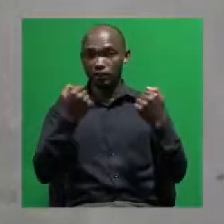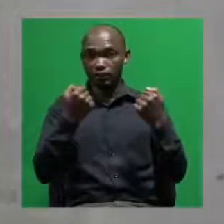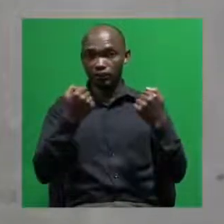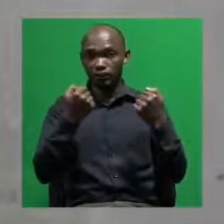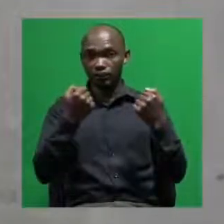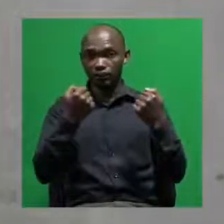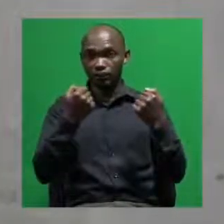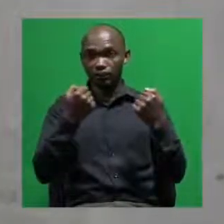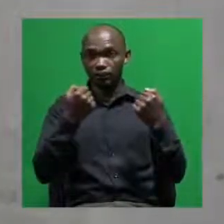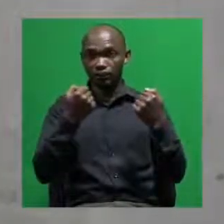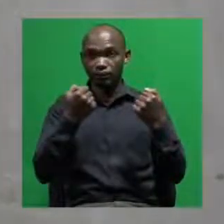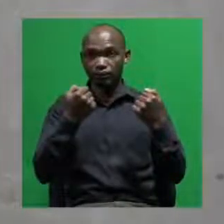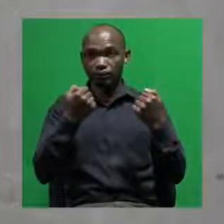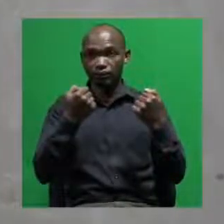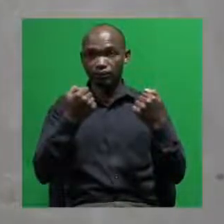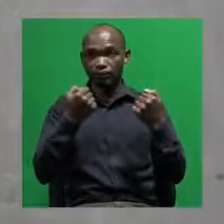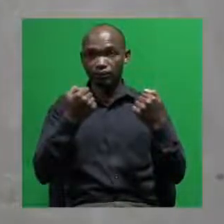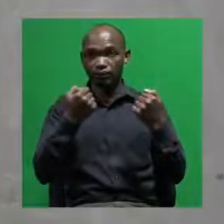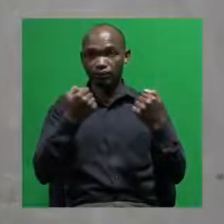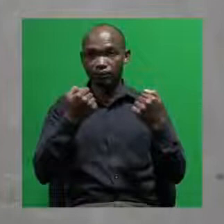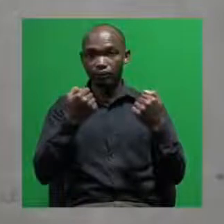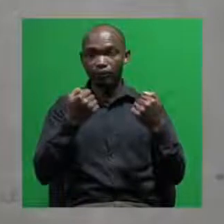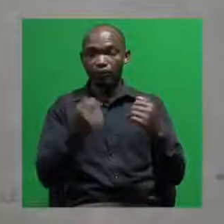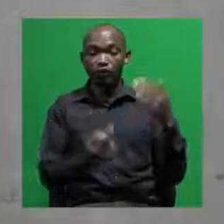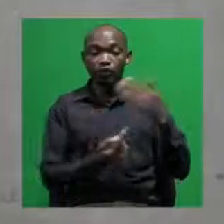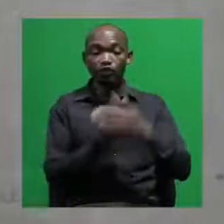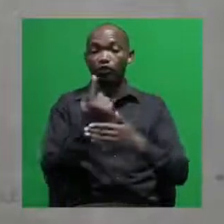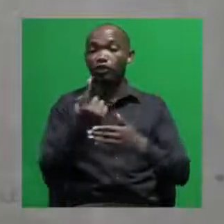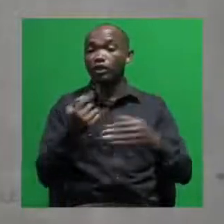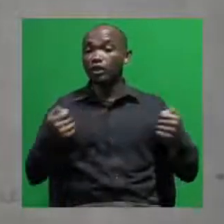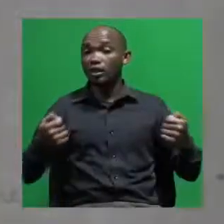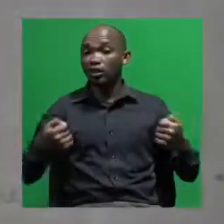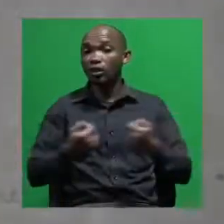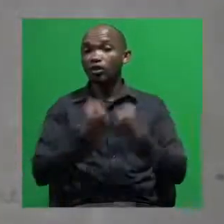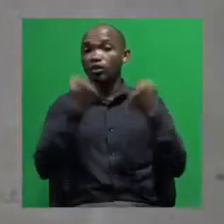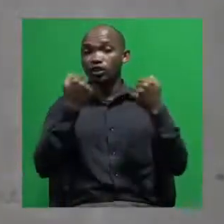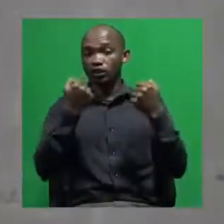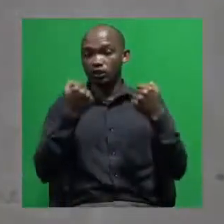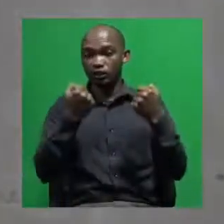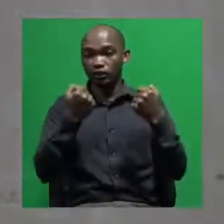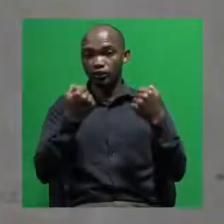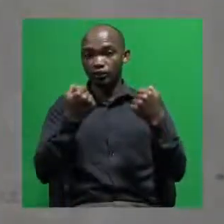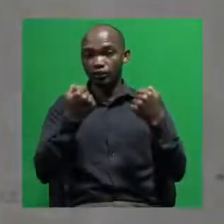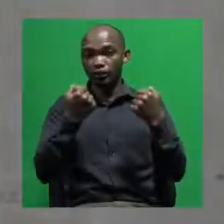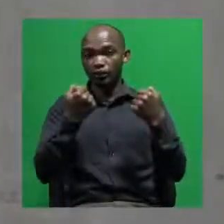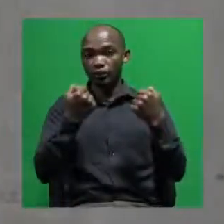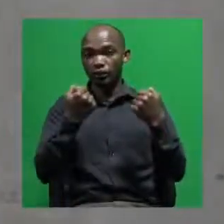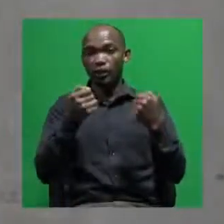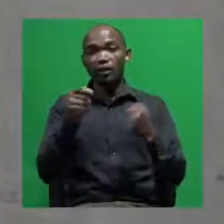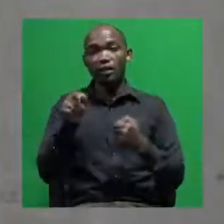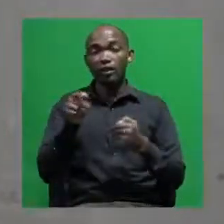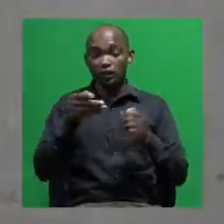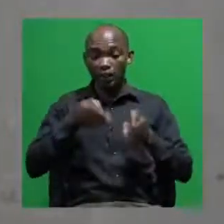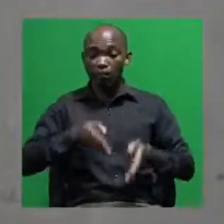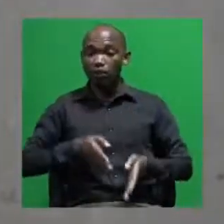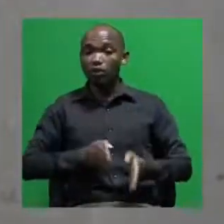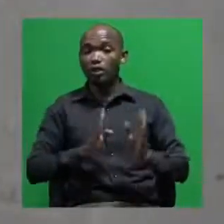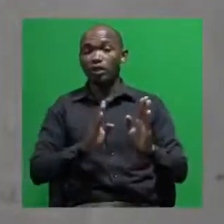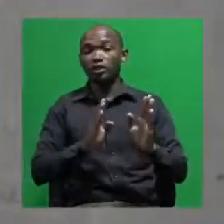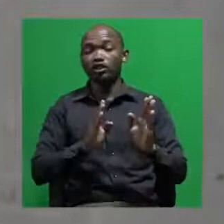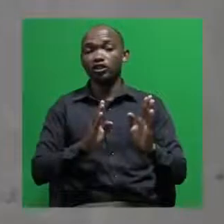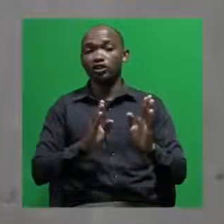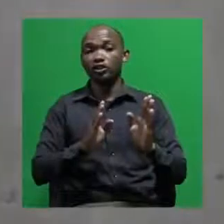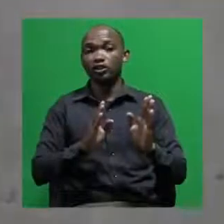During the collision, there is the production of heat. So in this